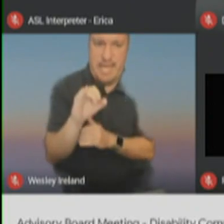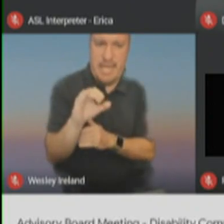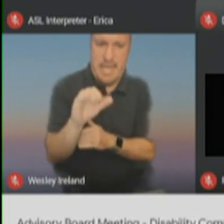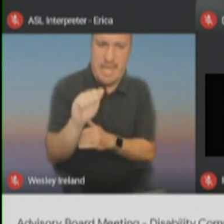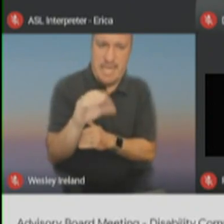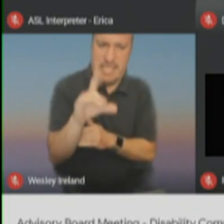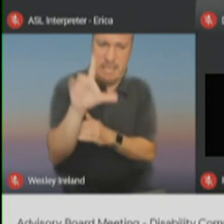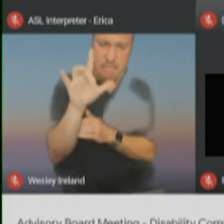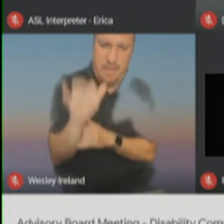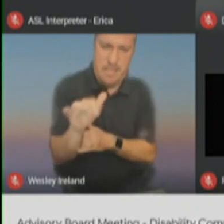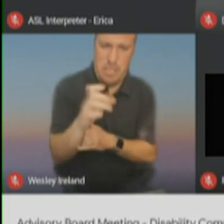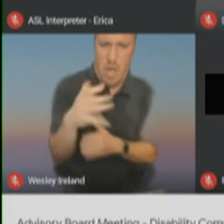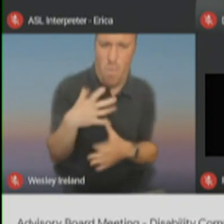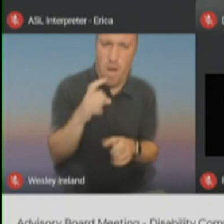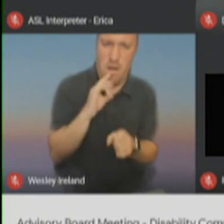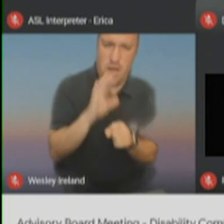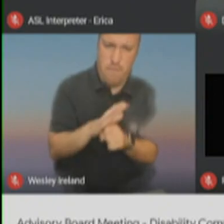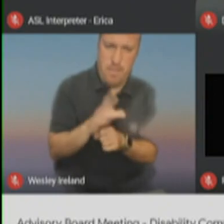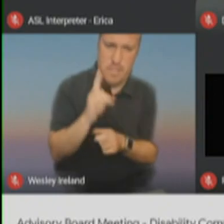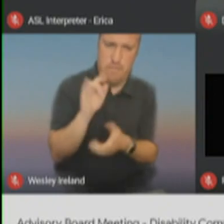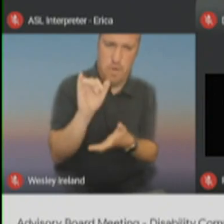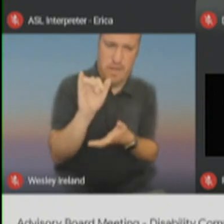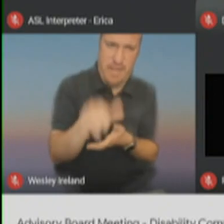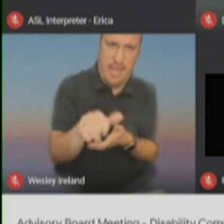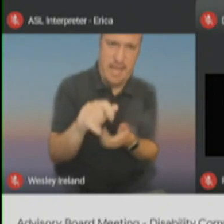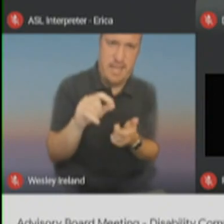assuming that